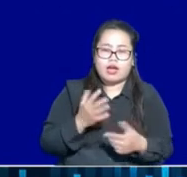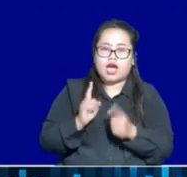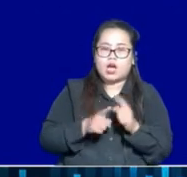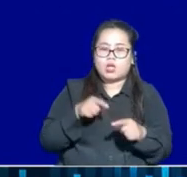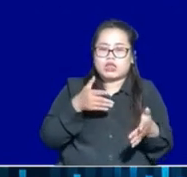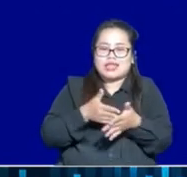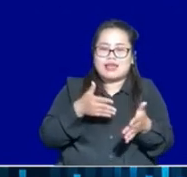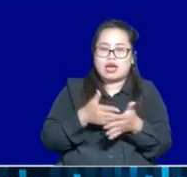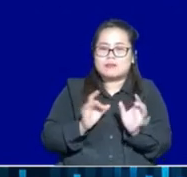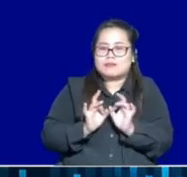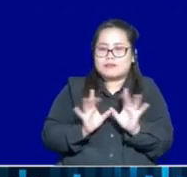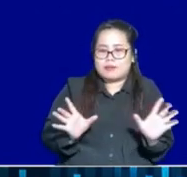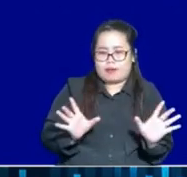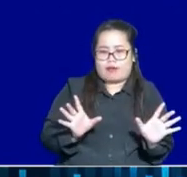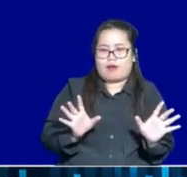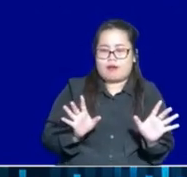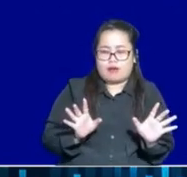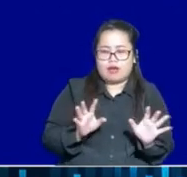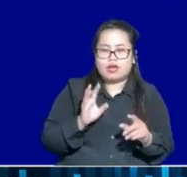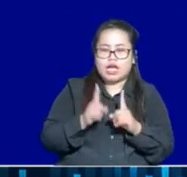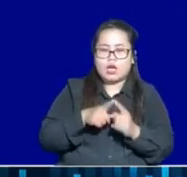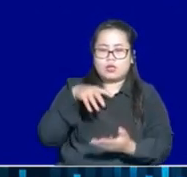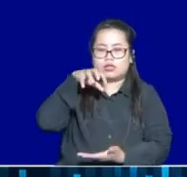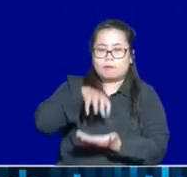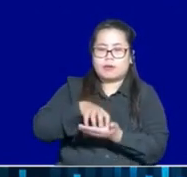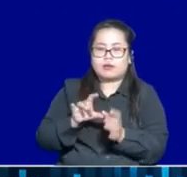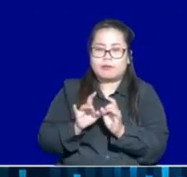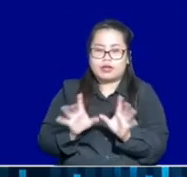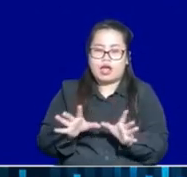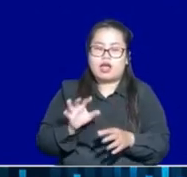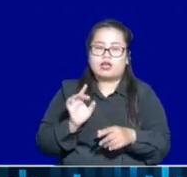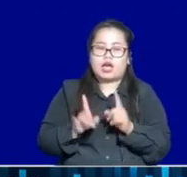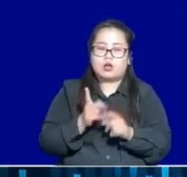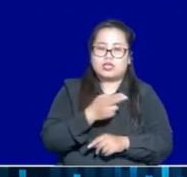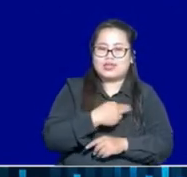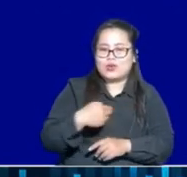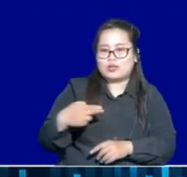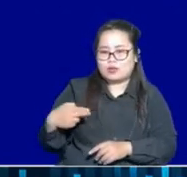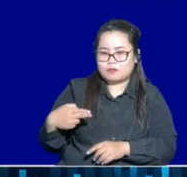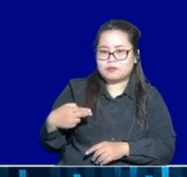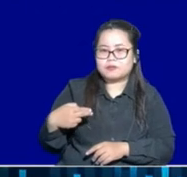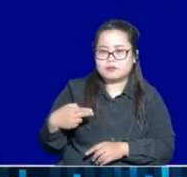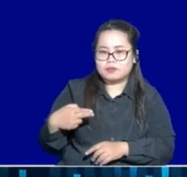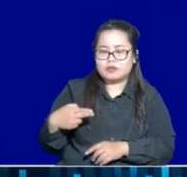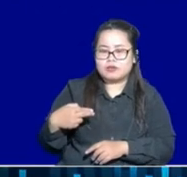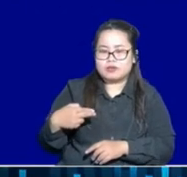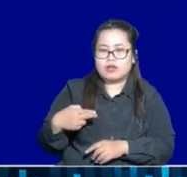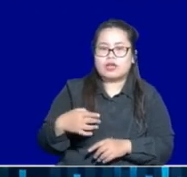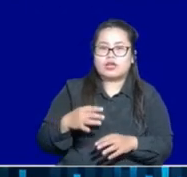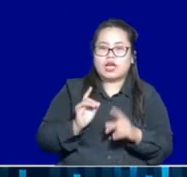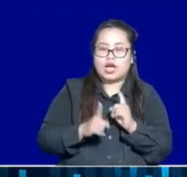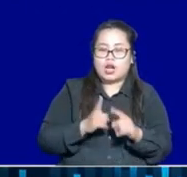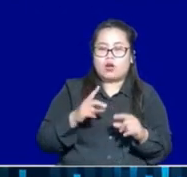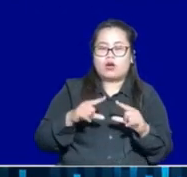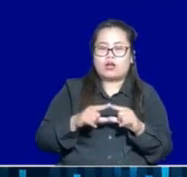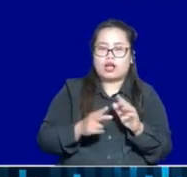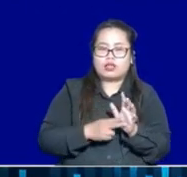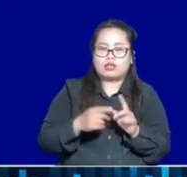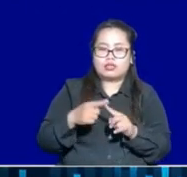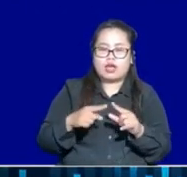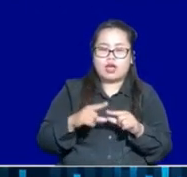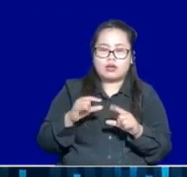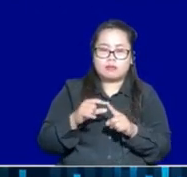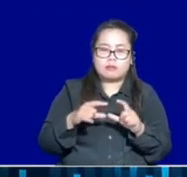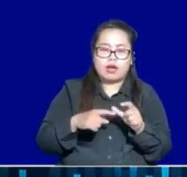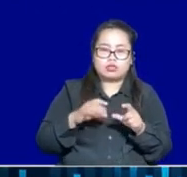archipelago. Manufacturing value chains are being split up into different tasks, and these tasks can now